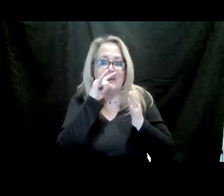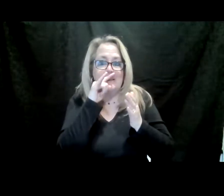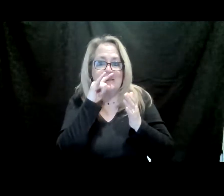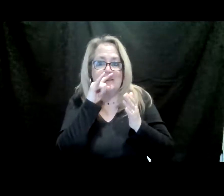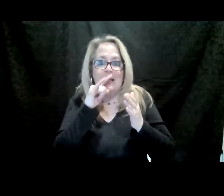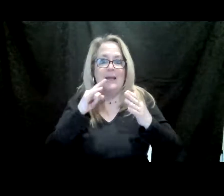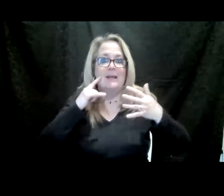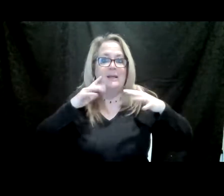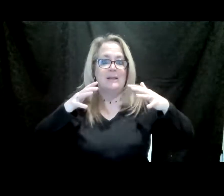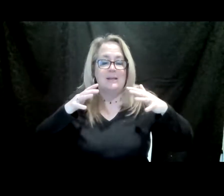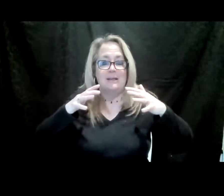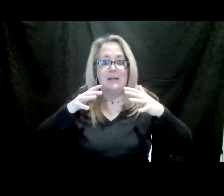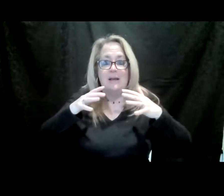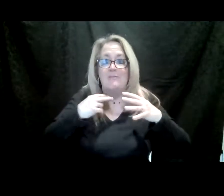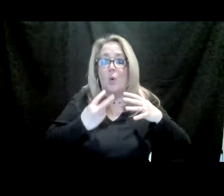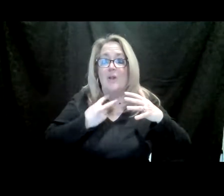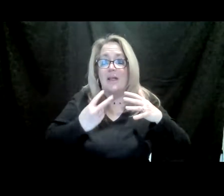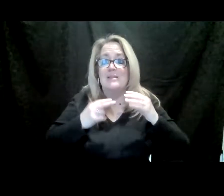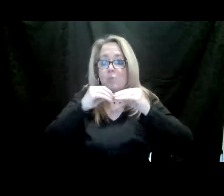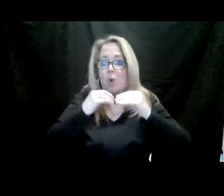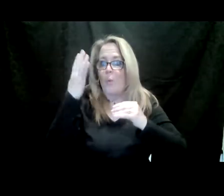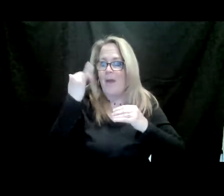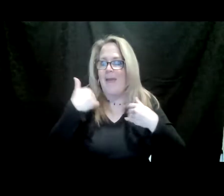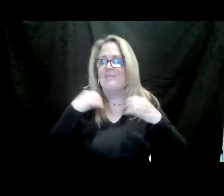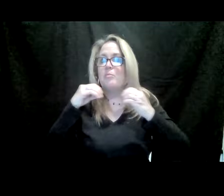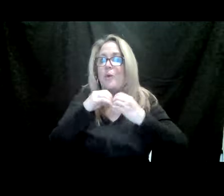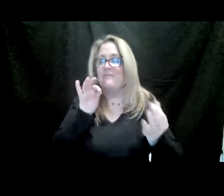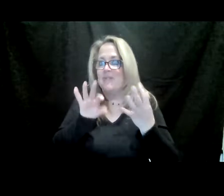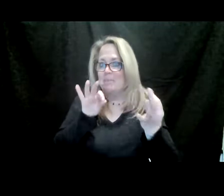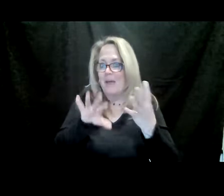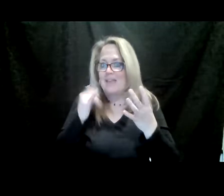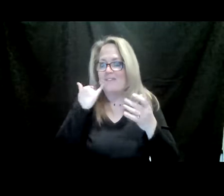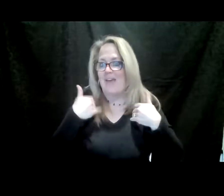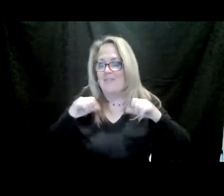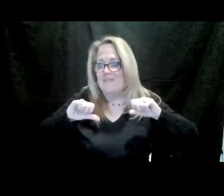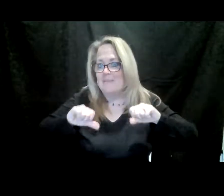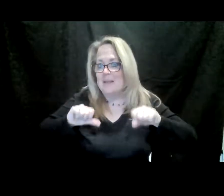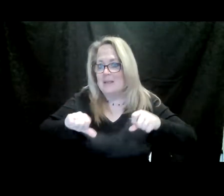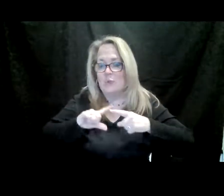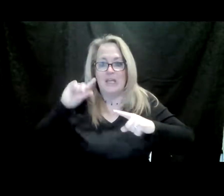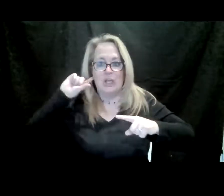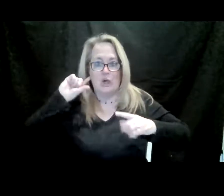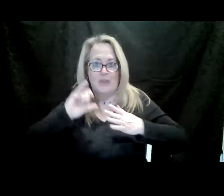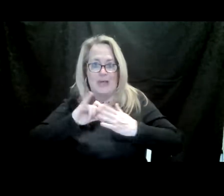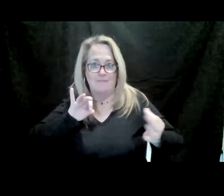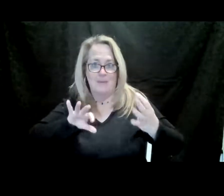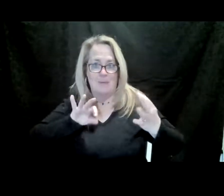getting more feedback for what they're doing if they have the ability to hear that vocal feedback. And it's a really kind of neat